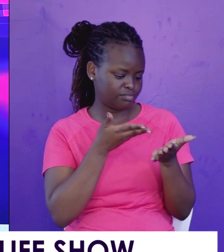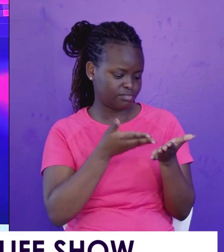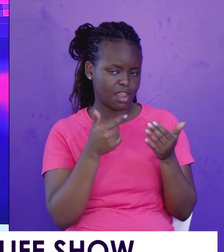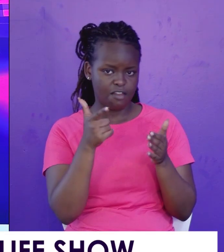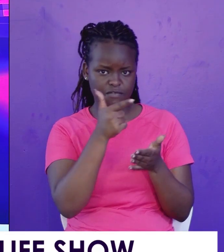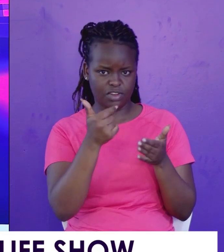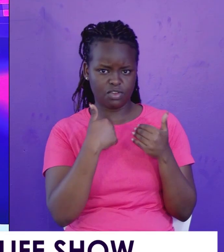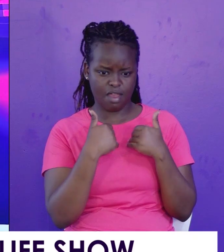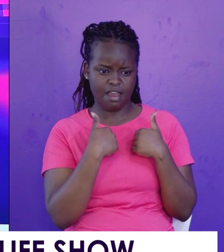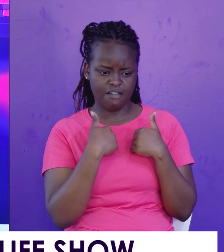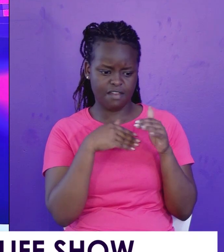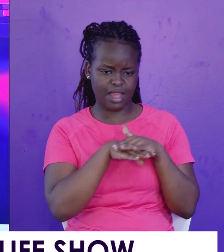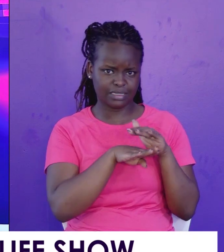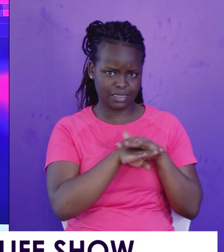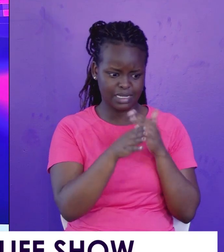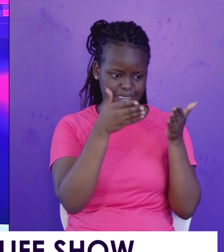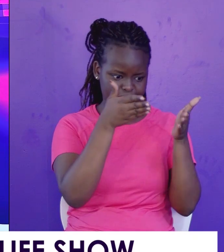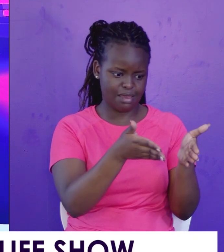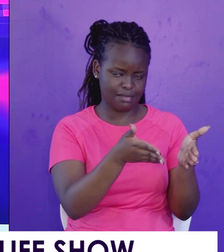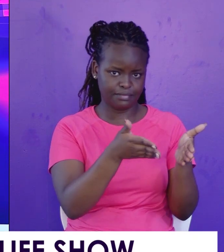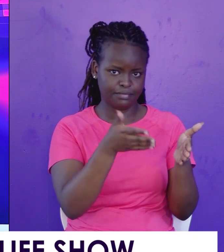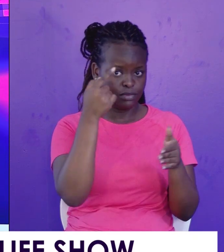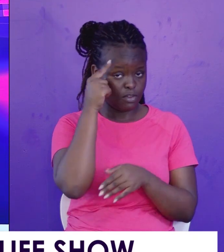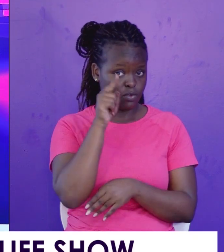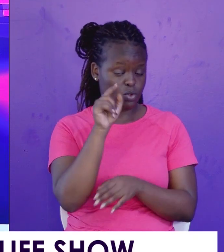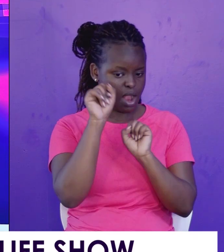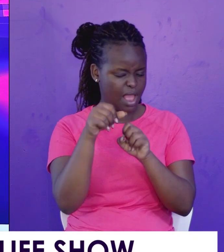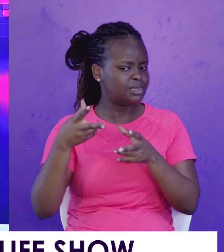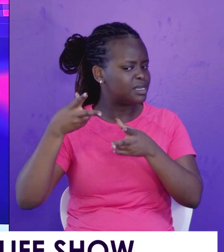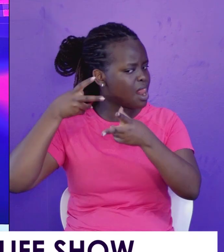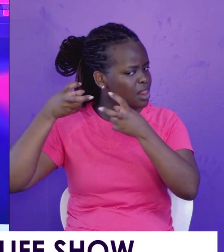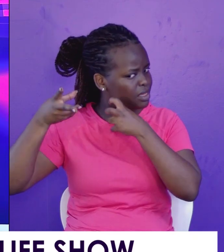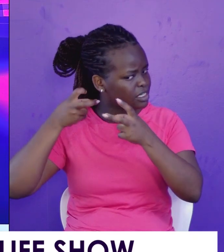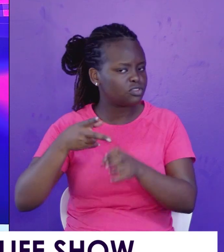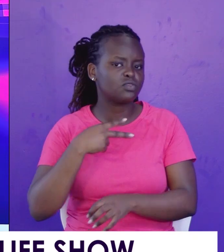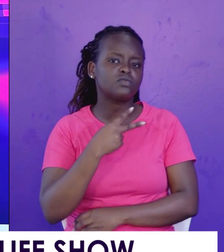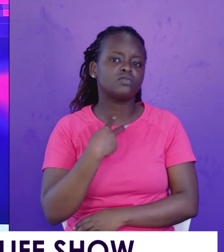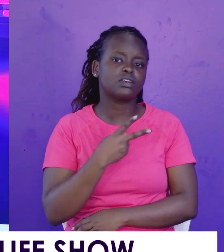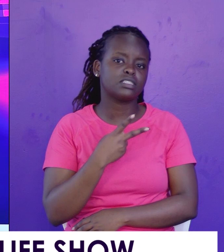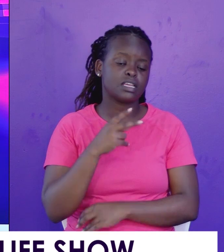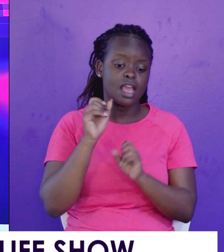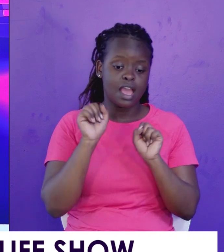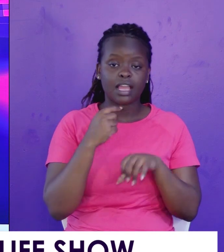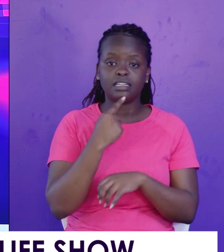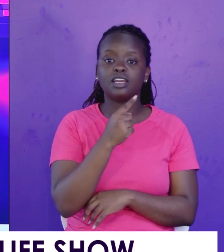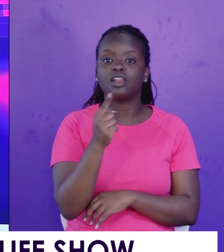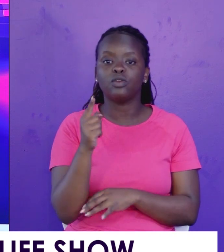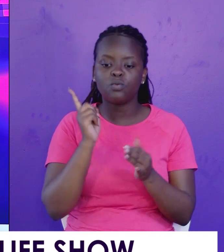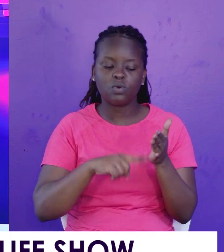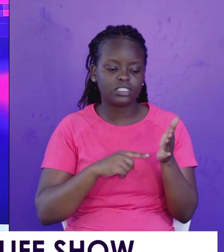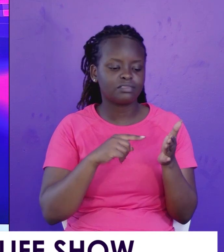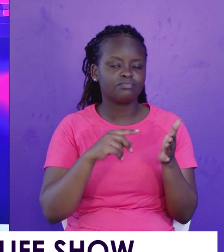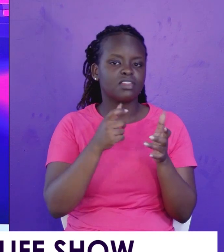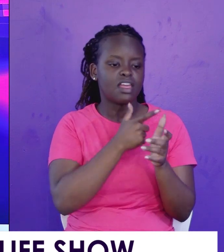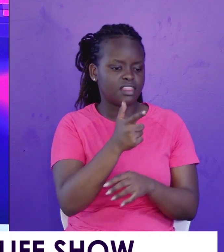has accessibility in it for you to be able to listen to audio. So Okay. it can even tell you what the video